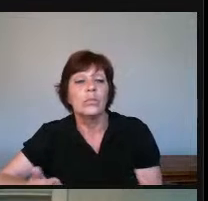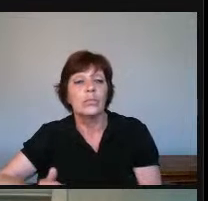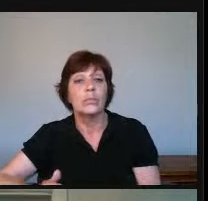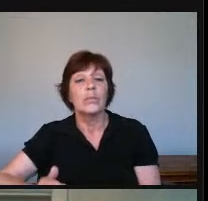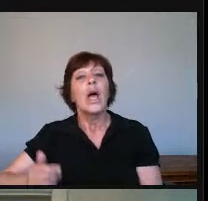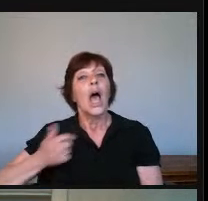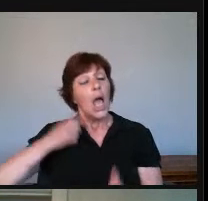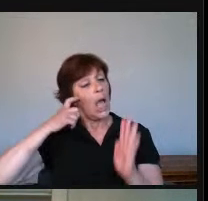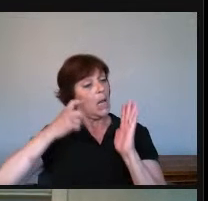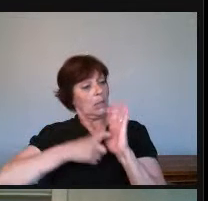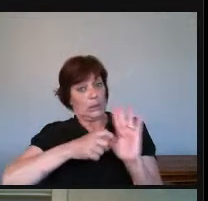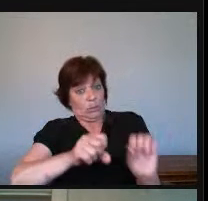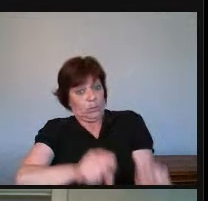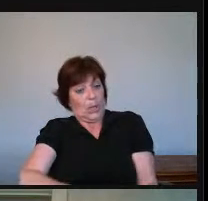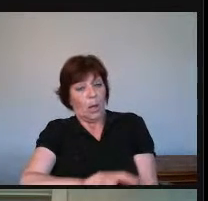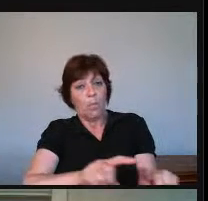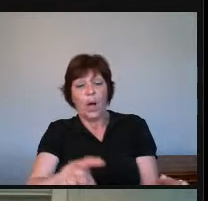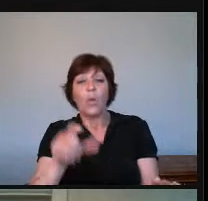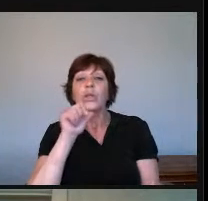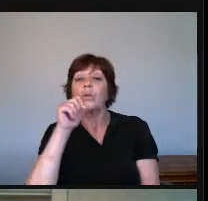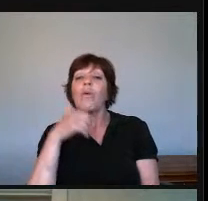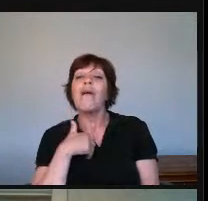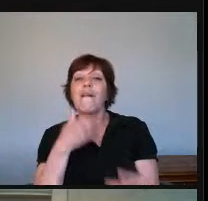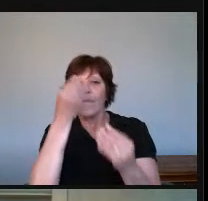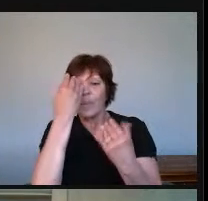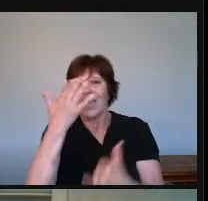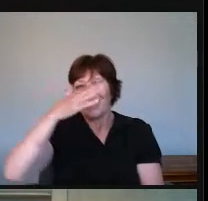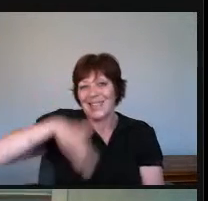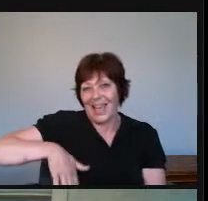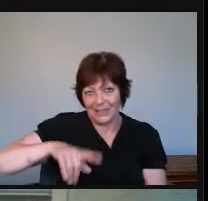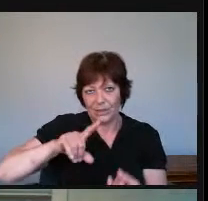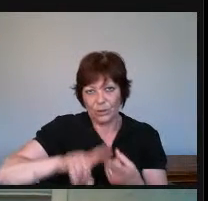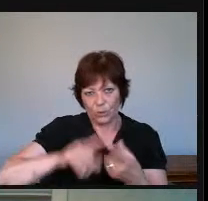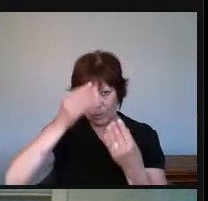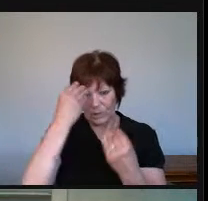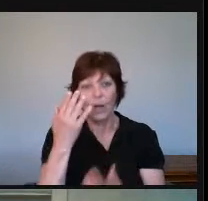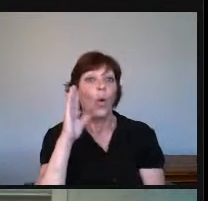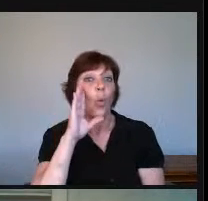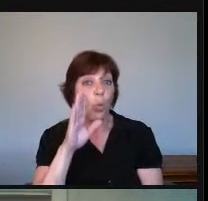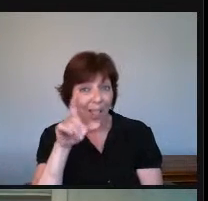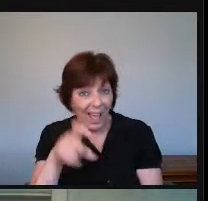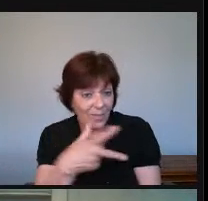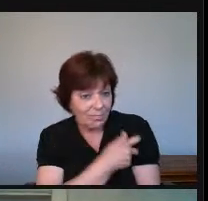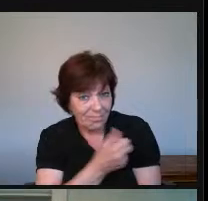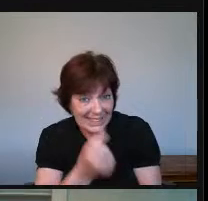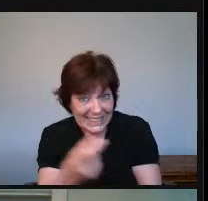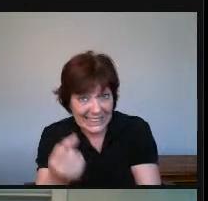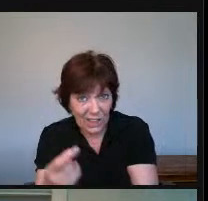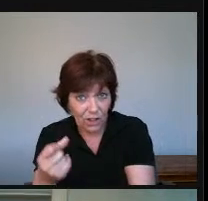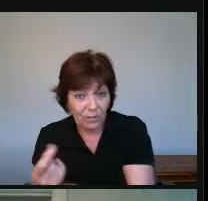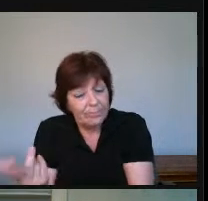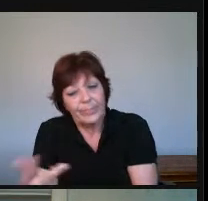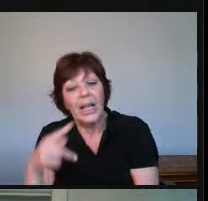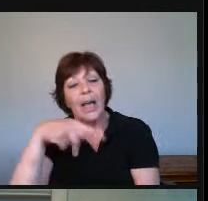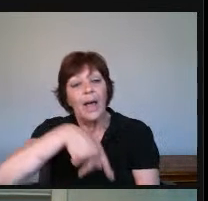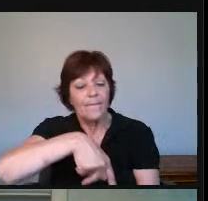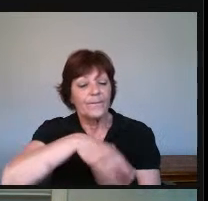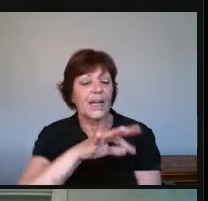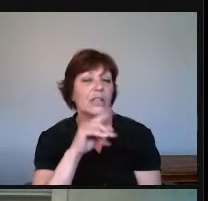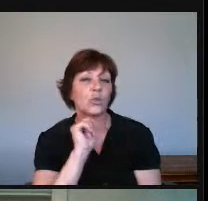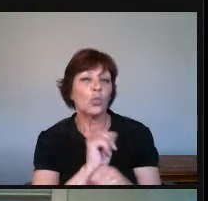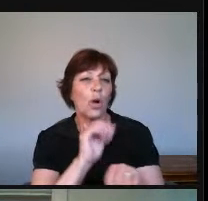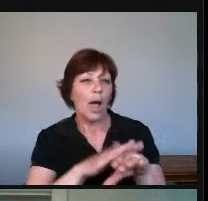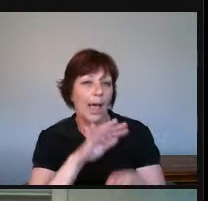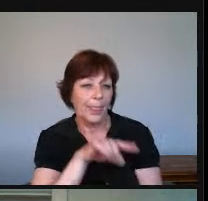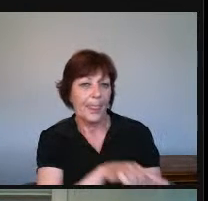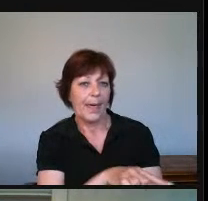acknowledge that, but I don't think we have any data that's going to tell us that. I haven't seen any data that's going to tell us that just yet. Pfizer is working on that. They're also working on, I